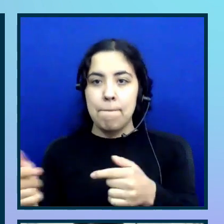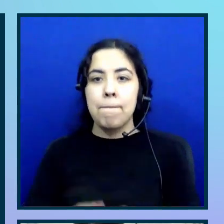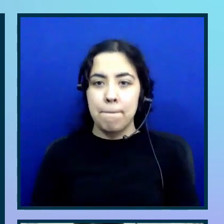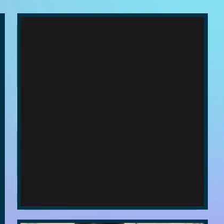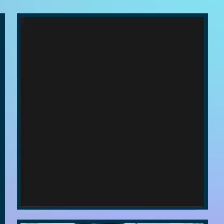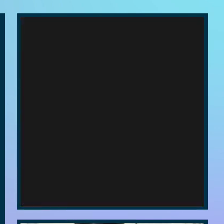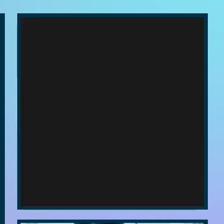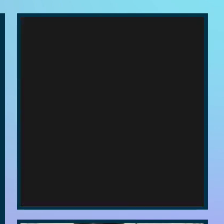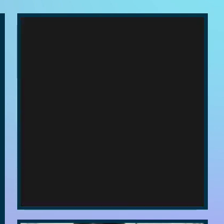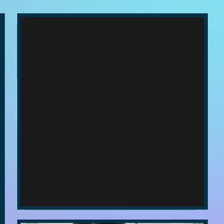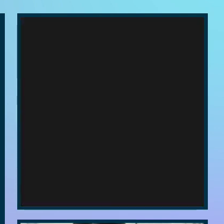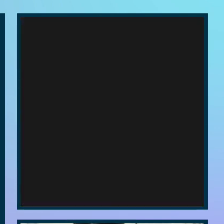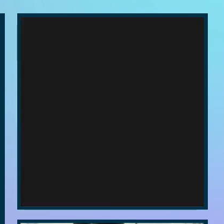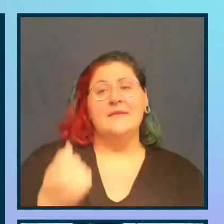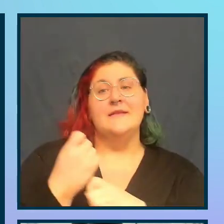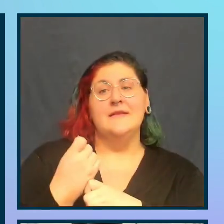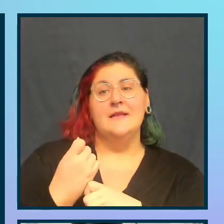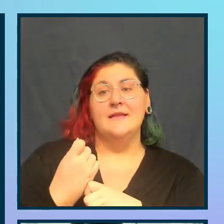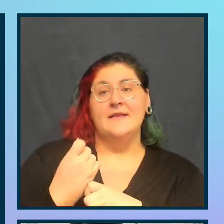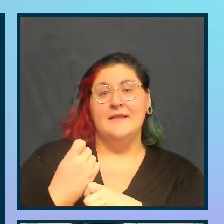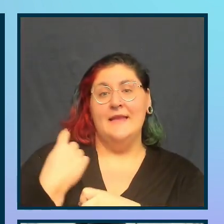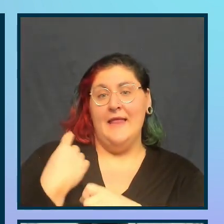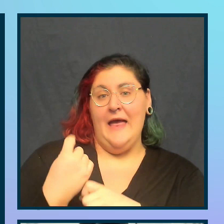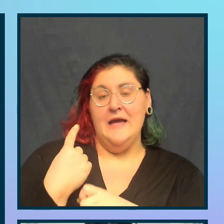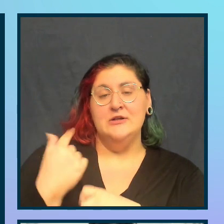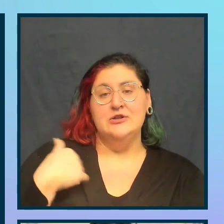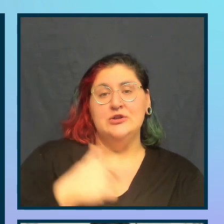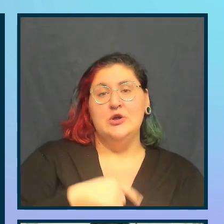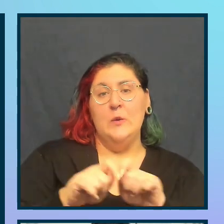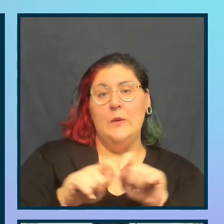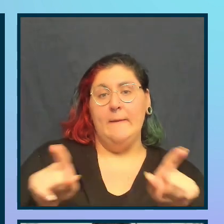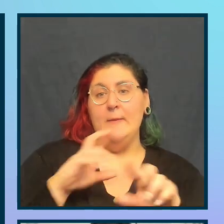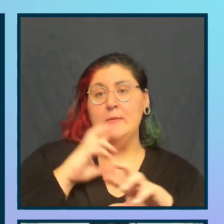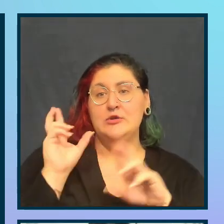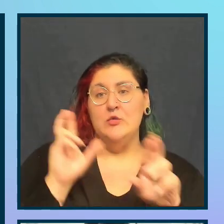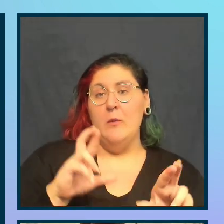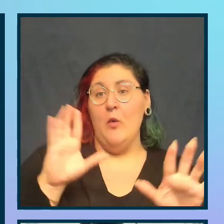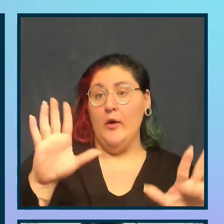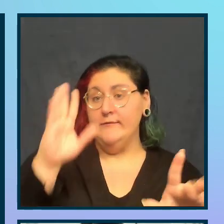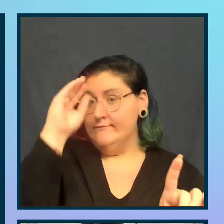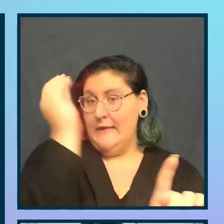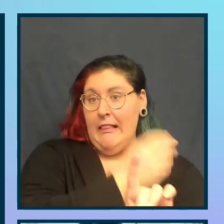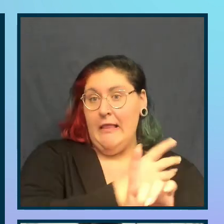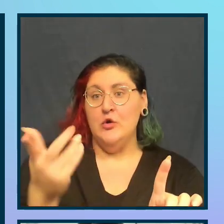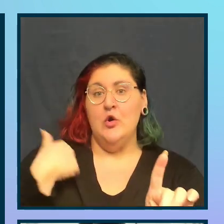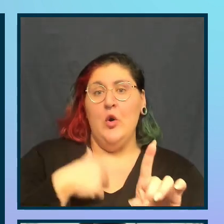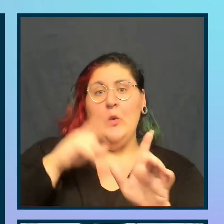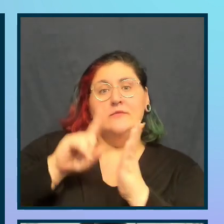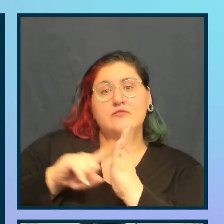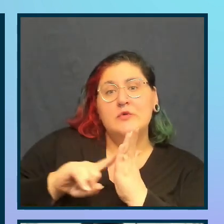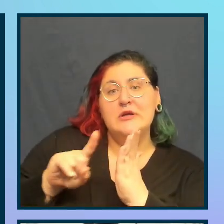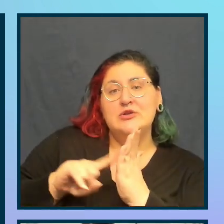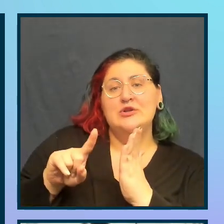that we did some deep research into the issues and audits that we've done at